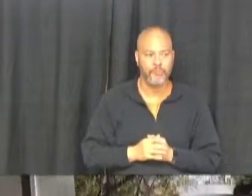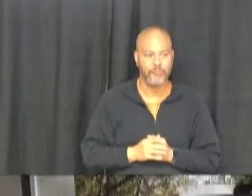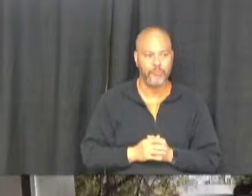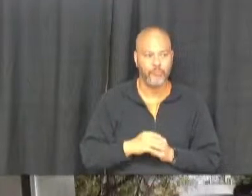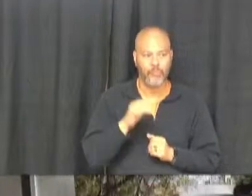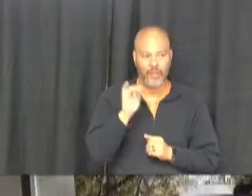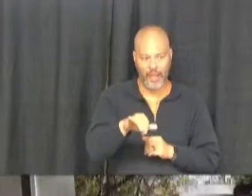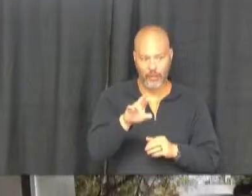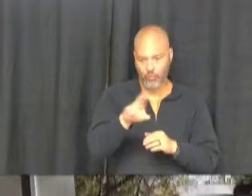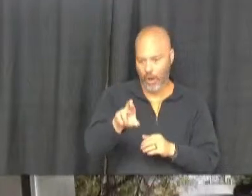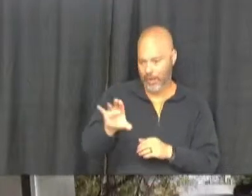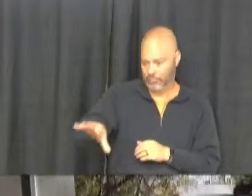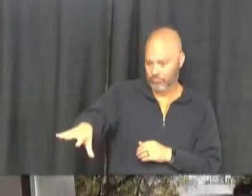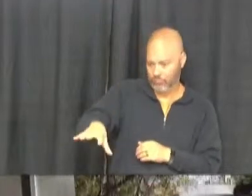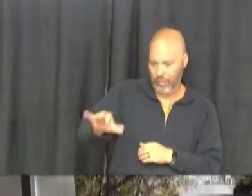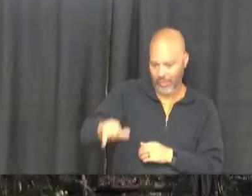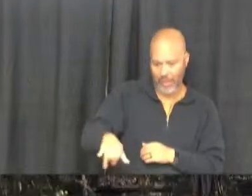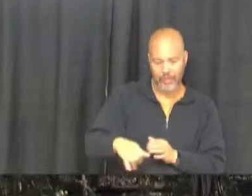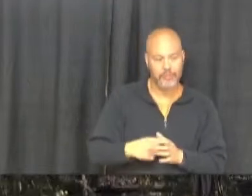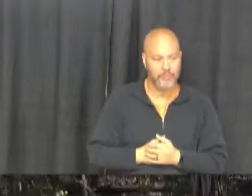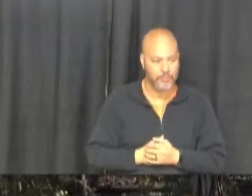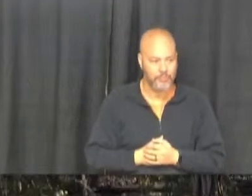There they are to the right.